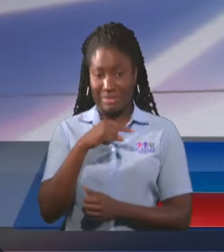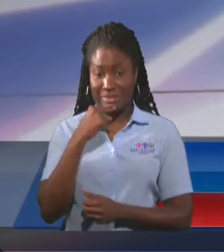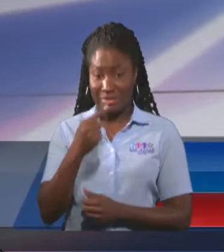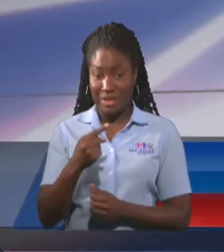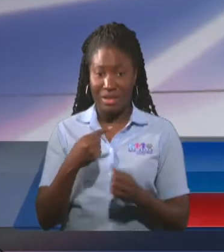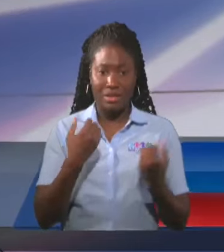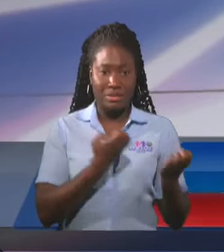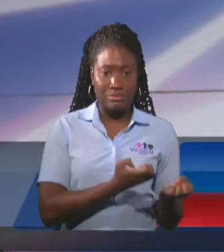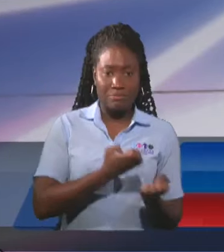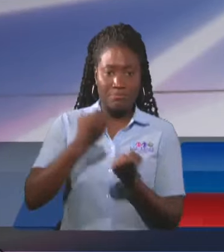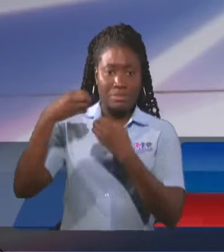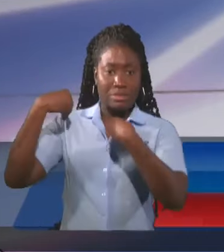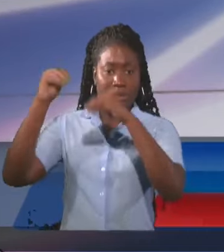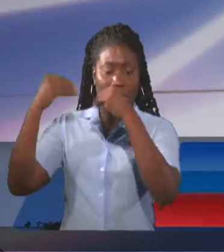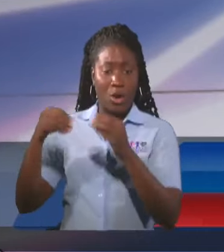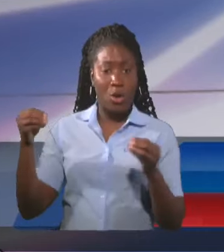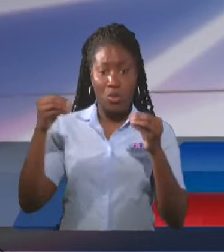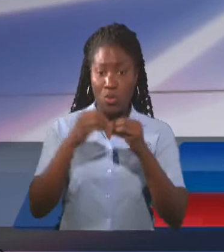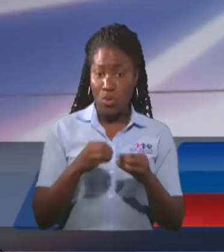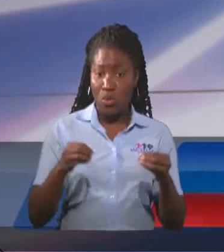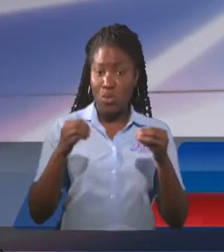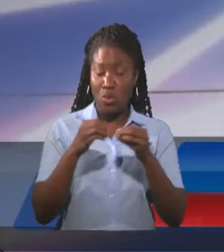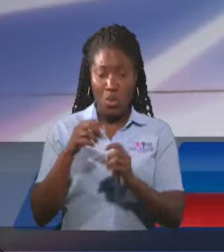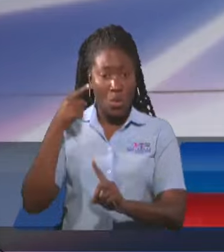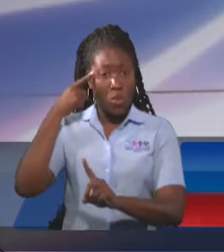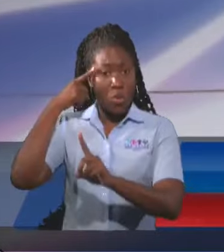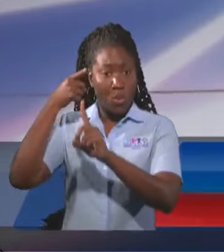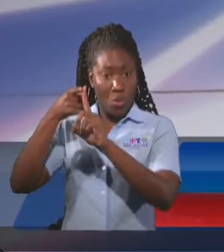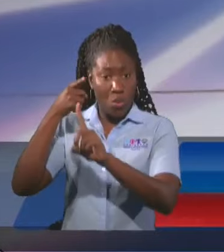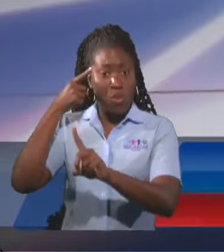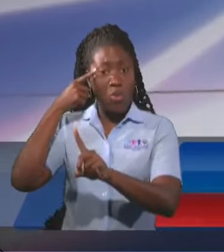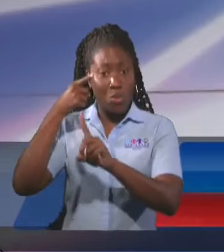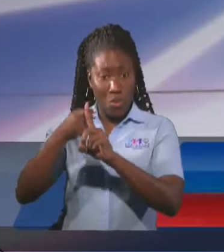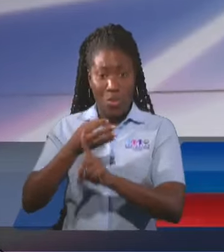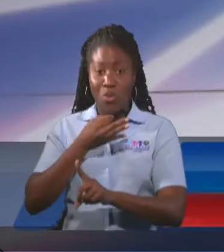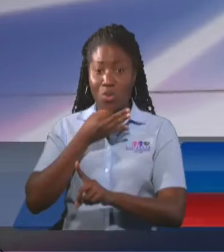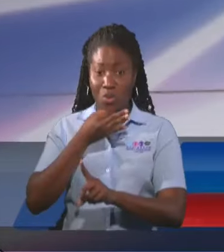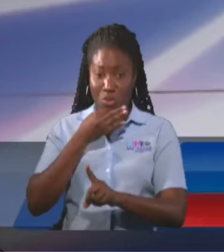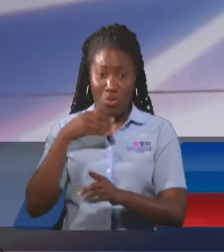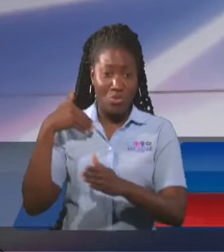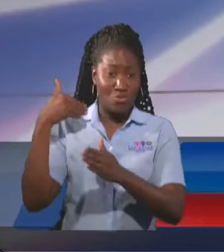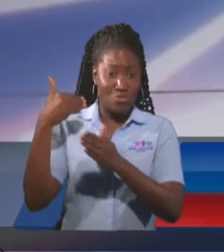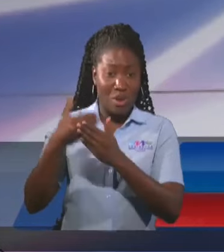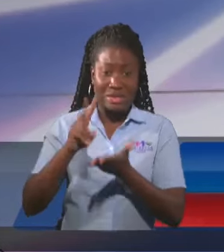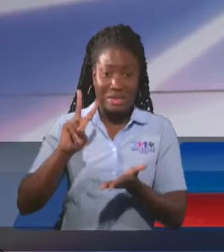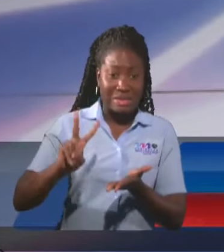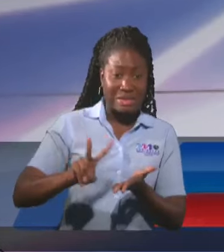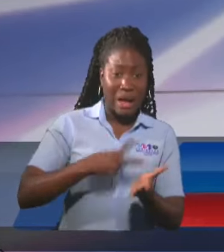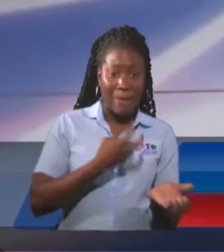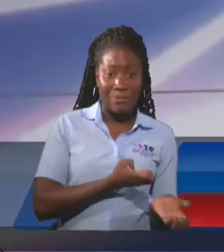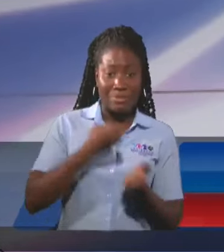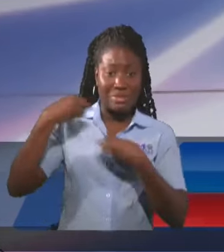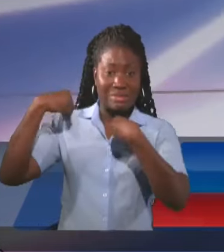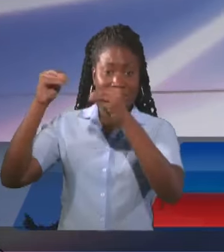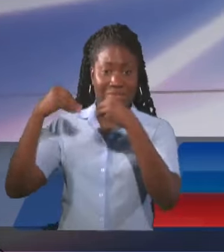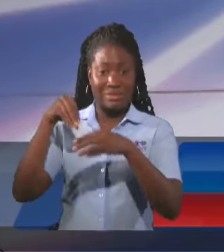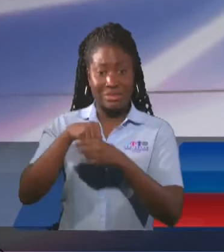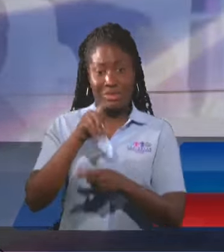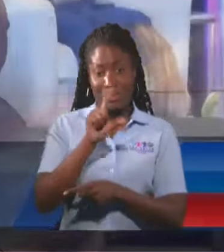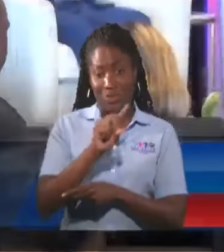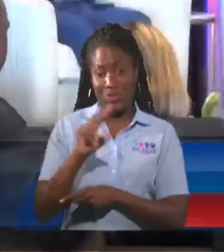have also seen an uptick and is on target to meet the TTME's mandate to double exports by